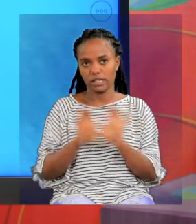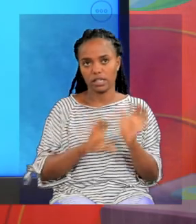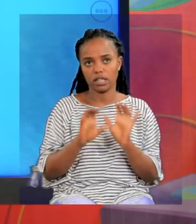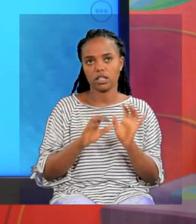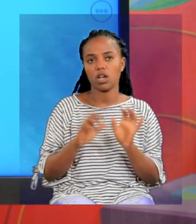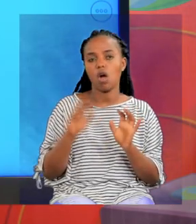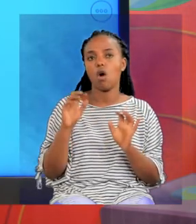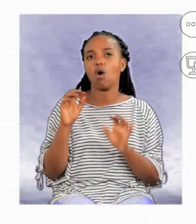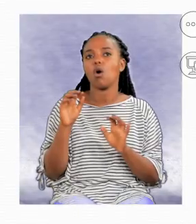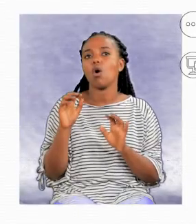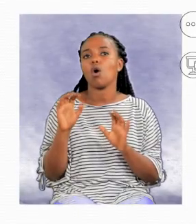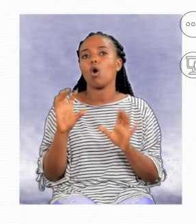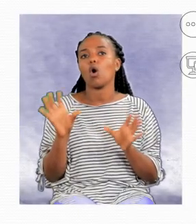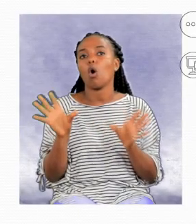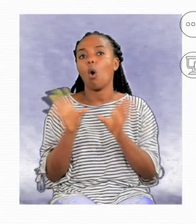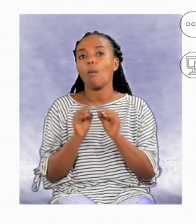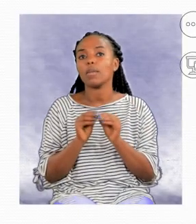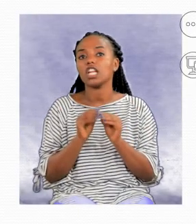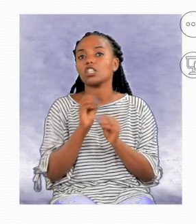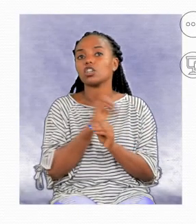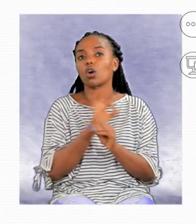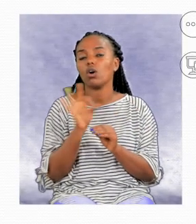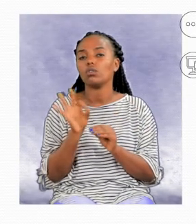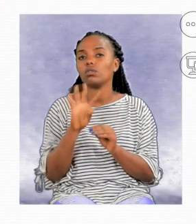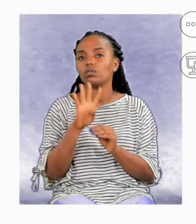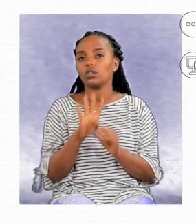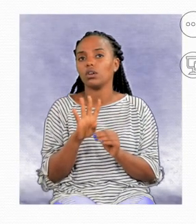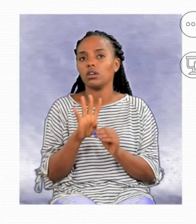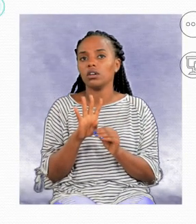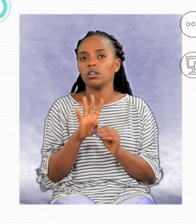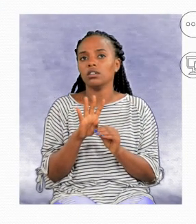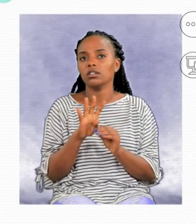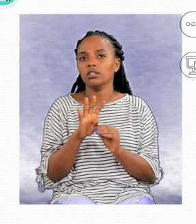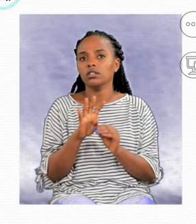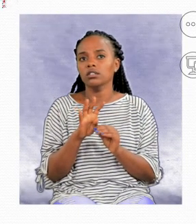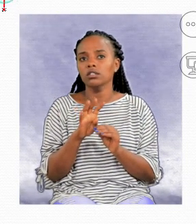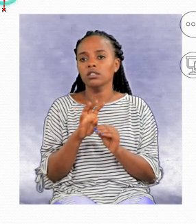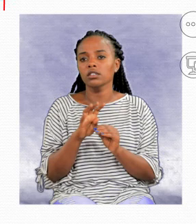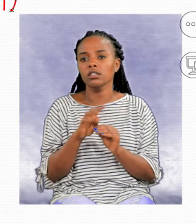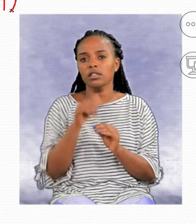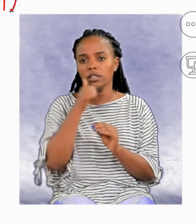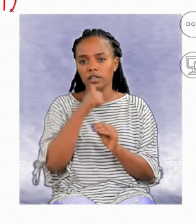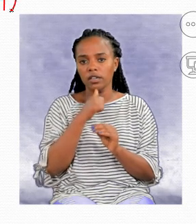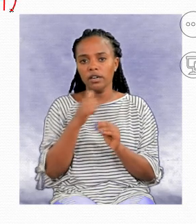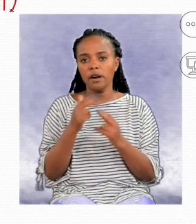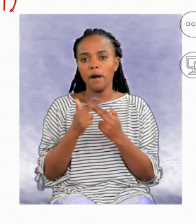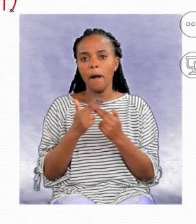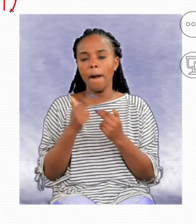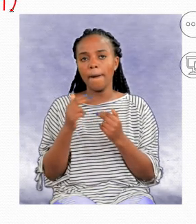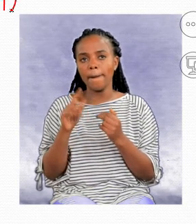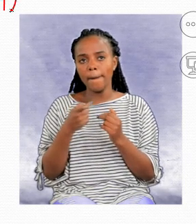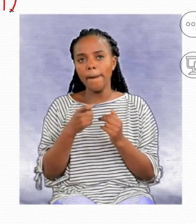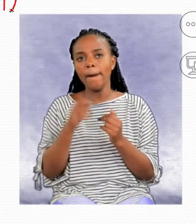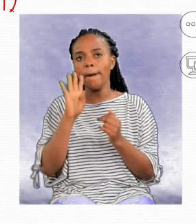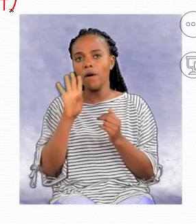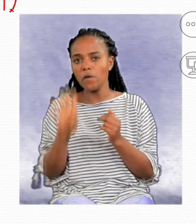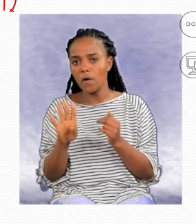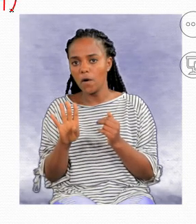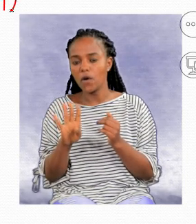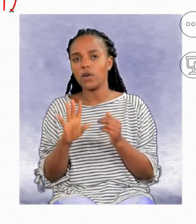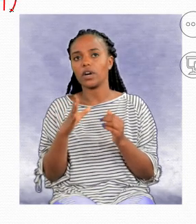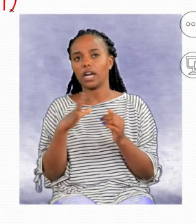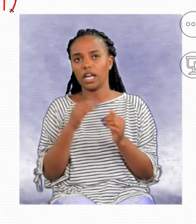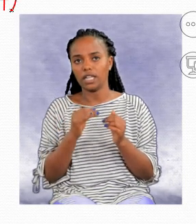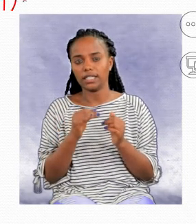this will be it is the combination of 4 girls are selected out of 4 different ways of selection. At